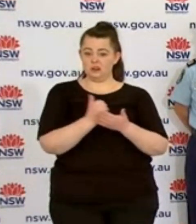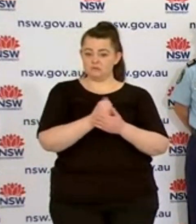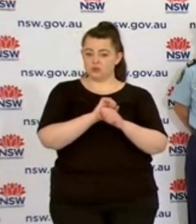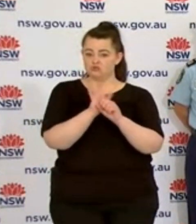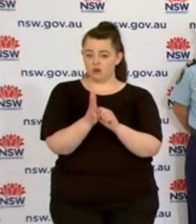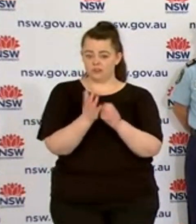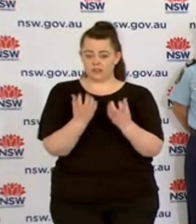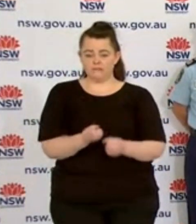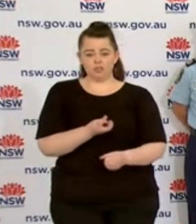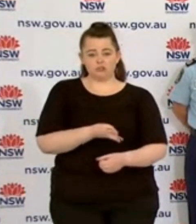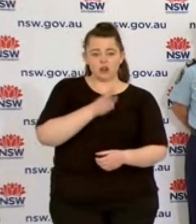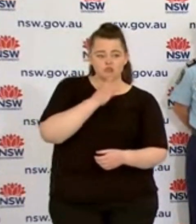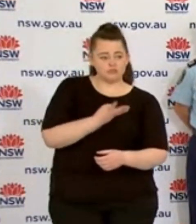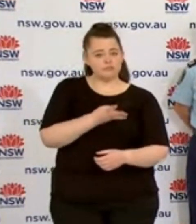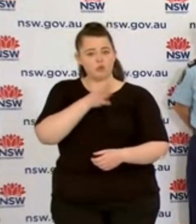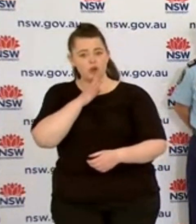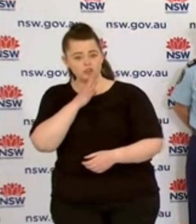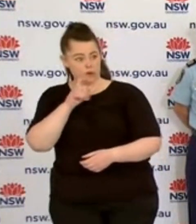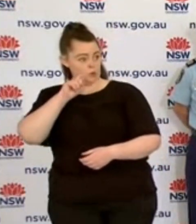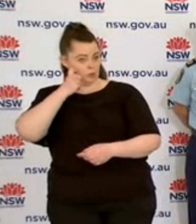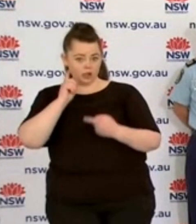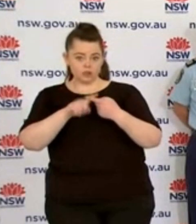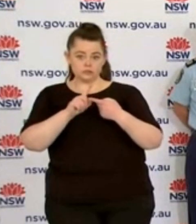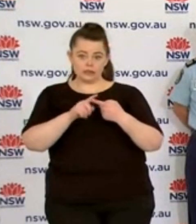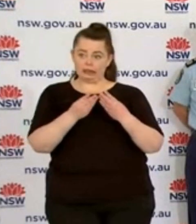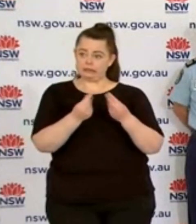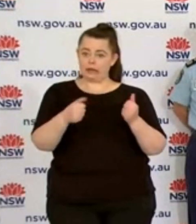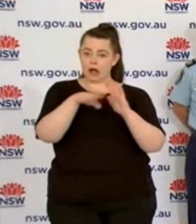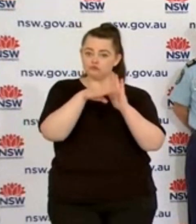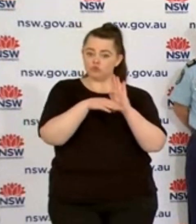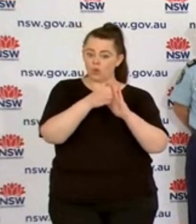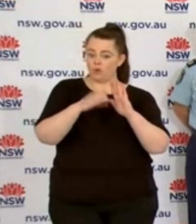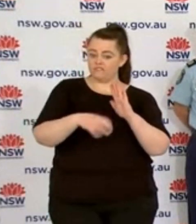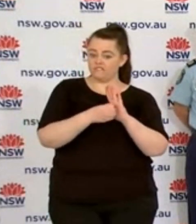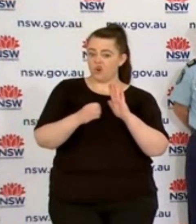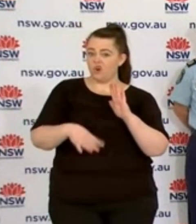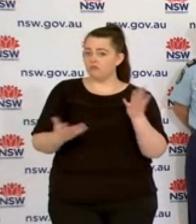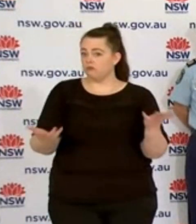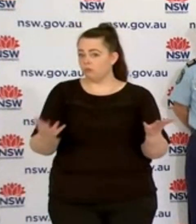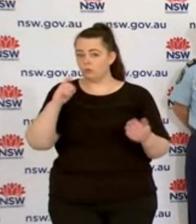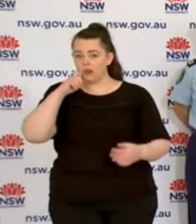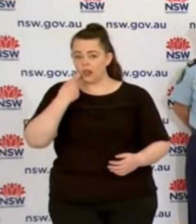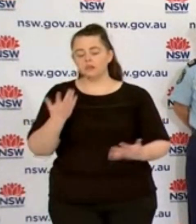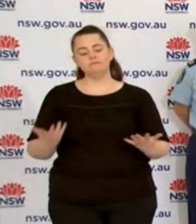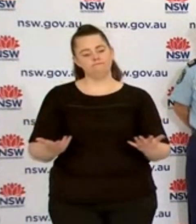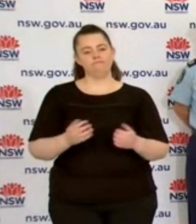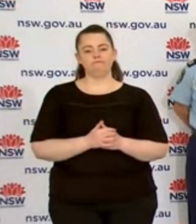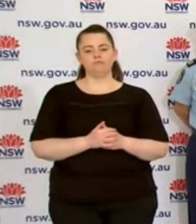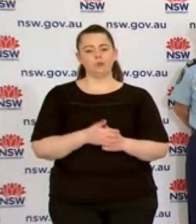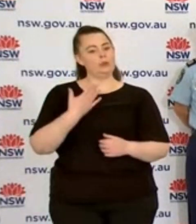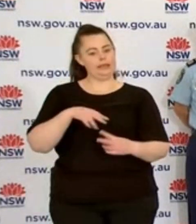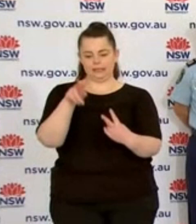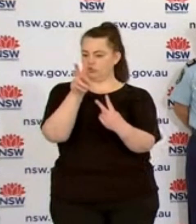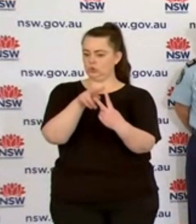hit that 6 million vaccination target? I think it's really important to say to the community, we need the case numbers to come down, we need vaccination rates to go